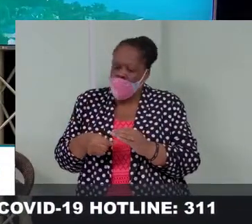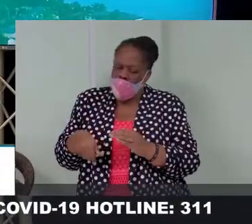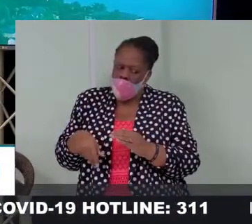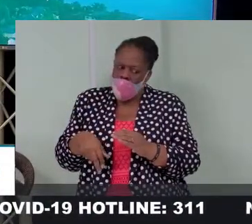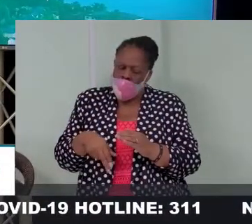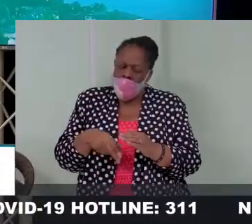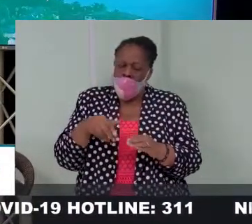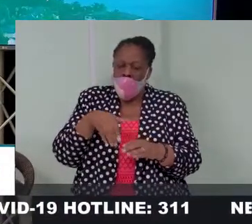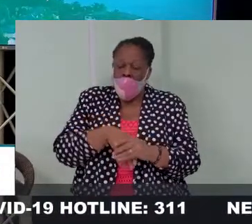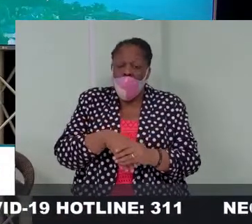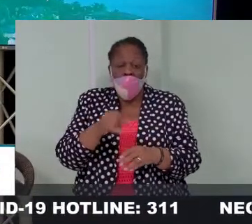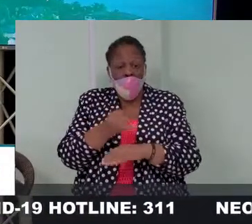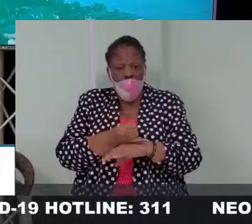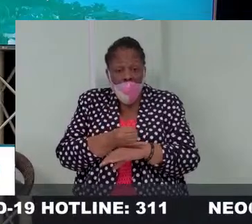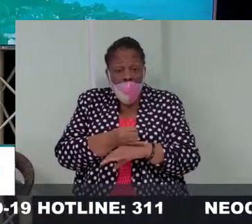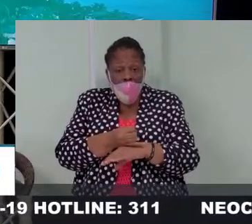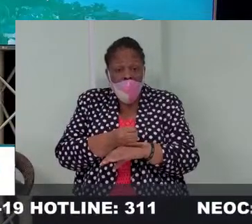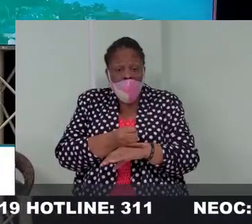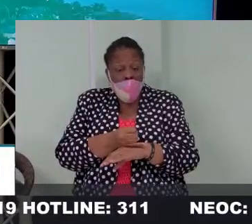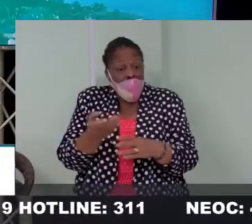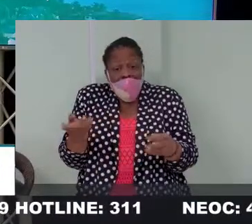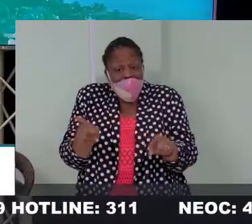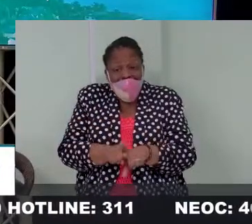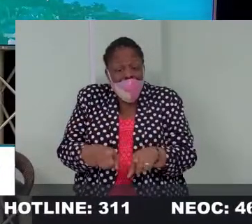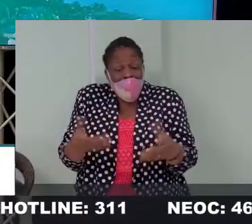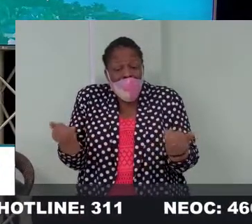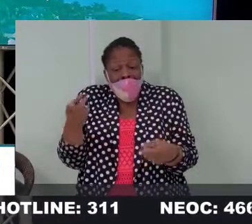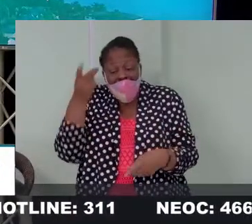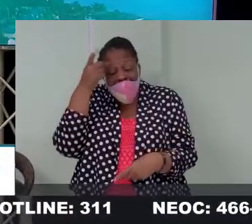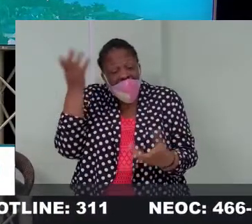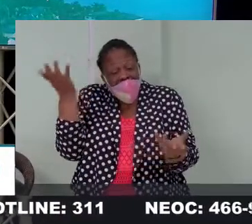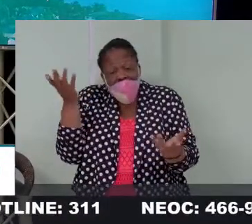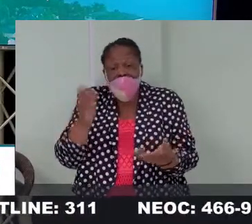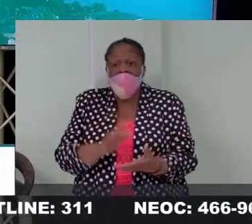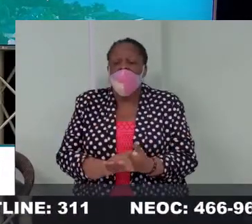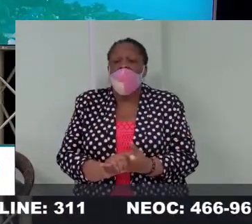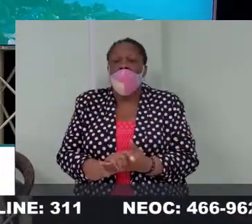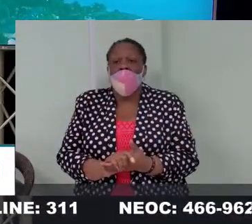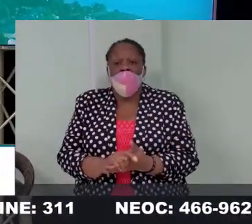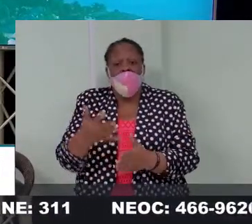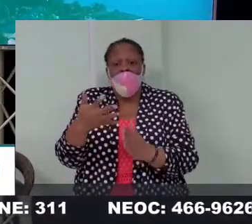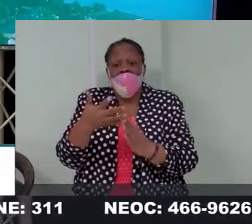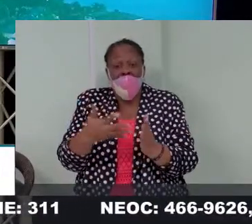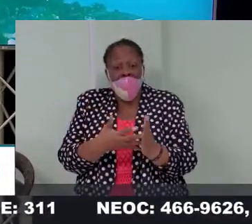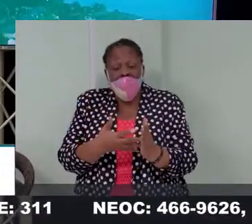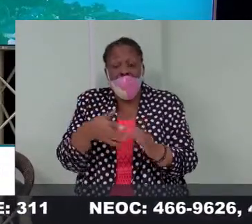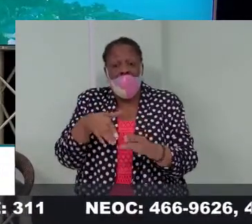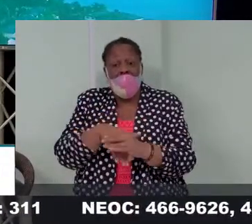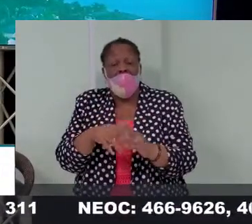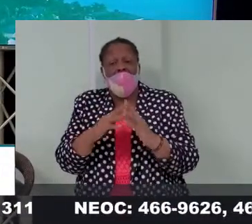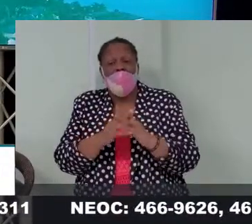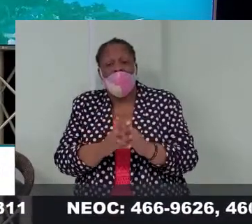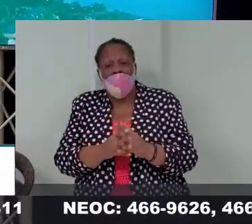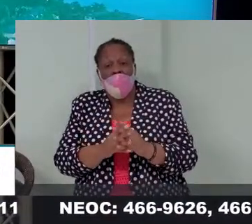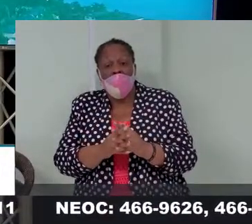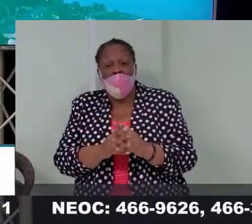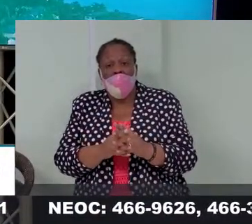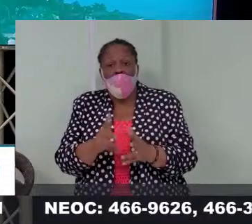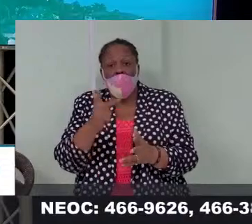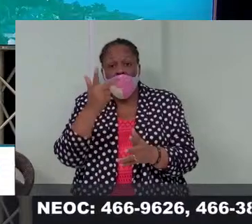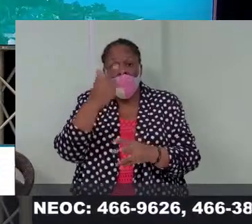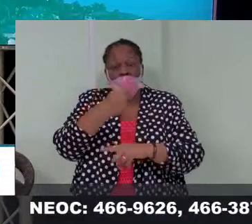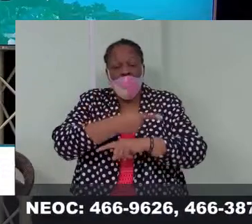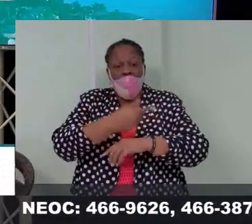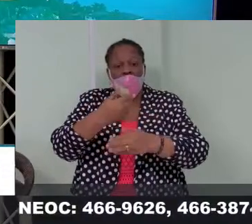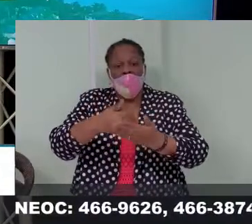keep preaching the non-pharmaceutical measures to contain the spread of the virus that might have inadvertently entered